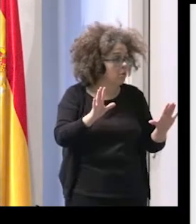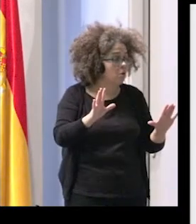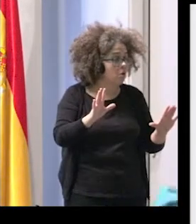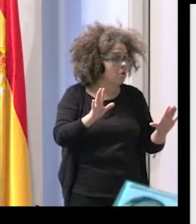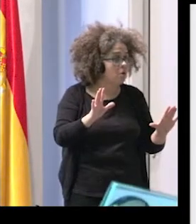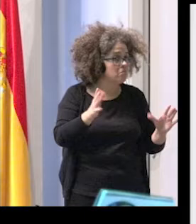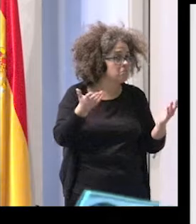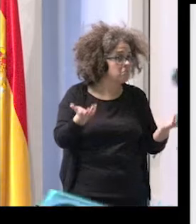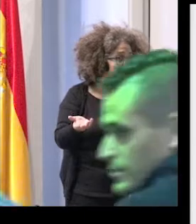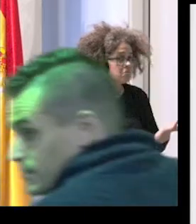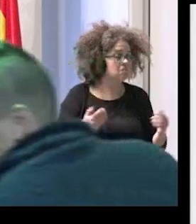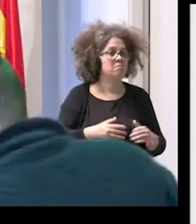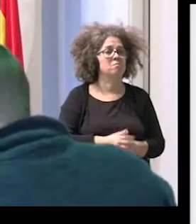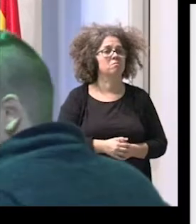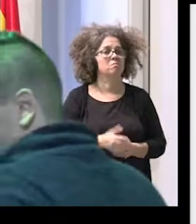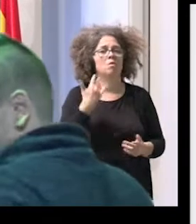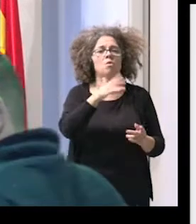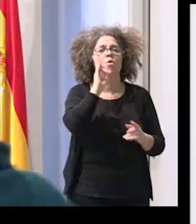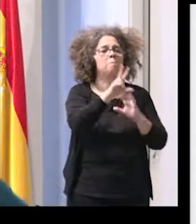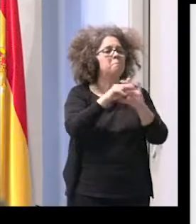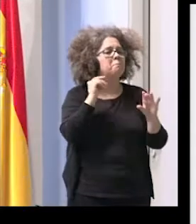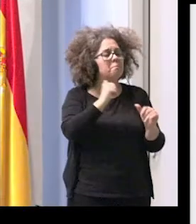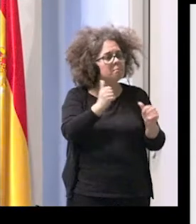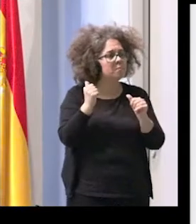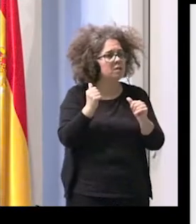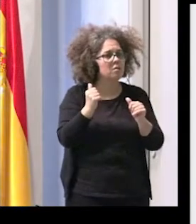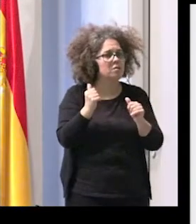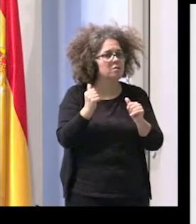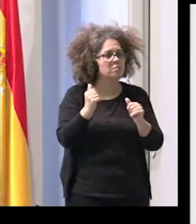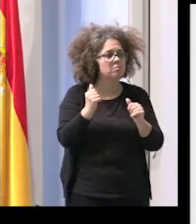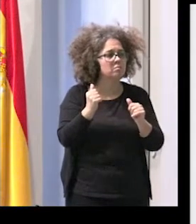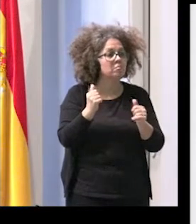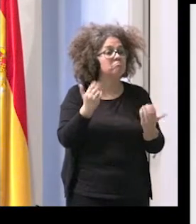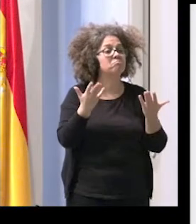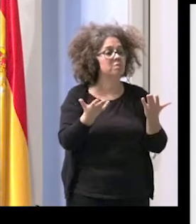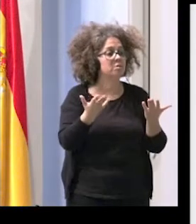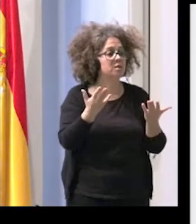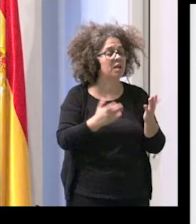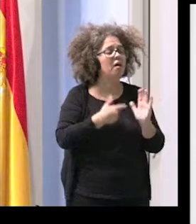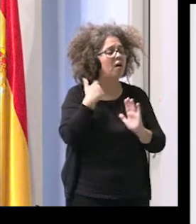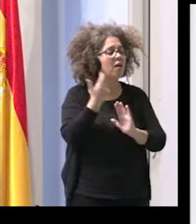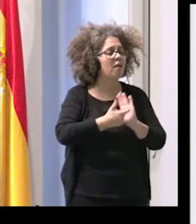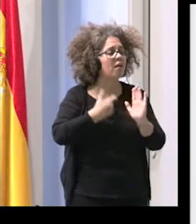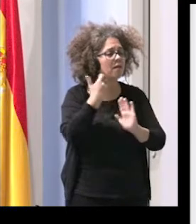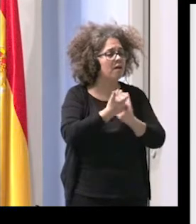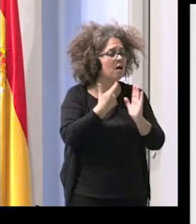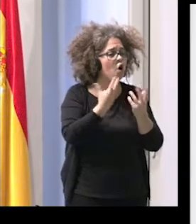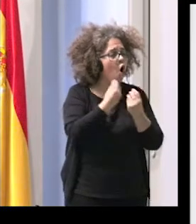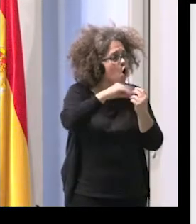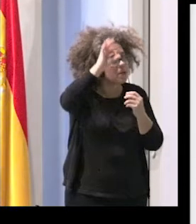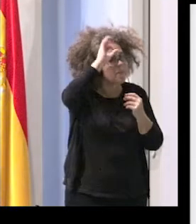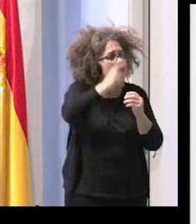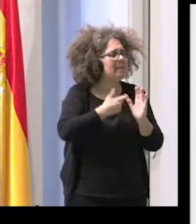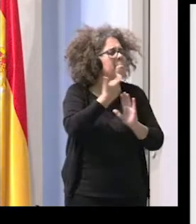the video with vision and hearing, that it took much longer for the children with cochlear implants to